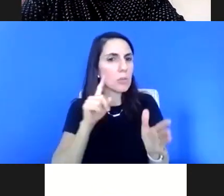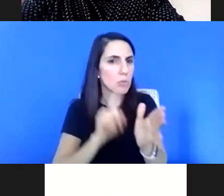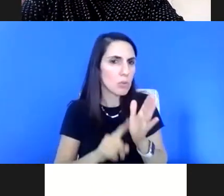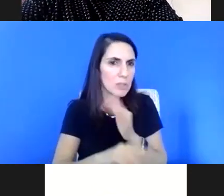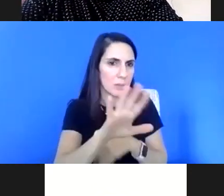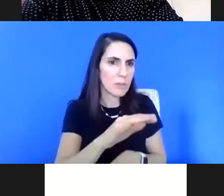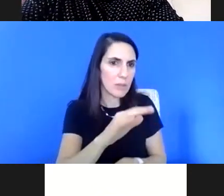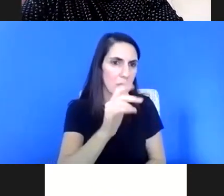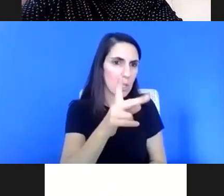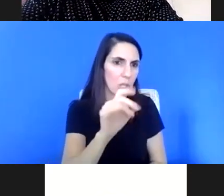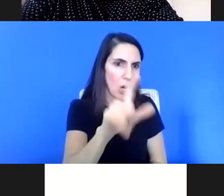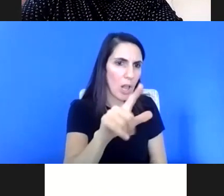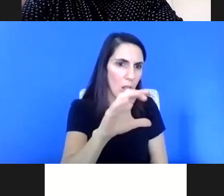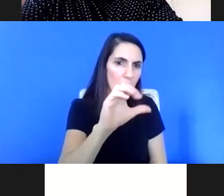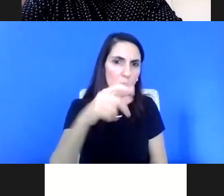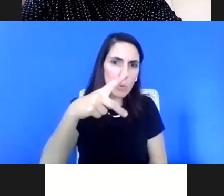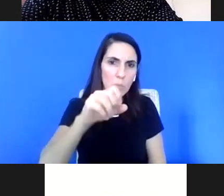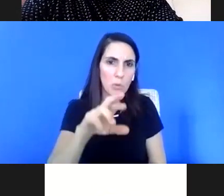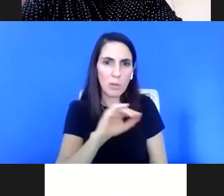would be introducing him to us.